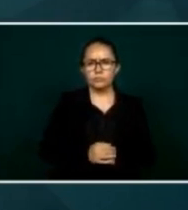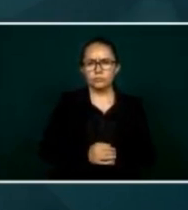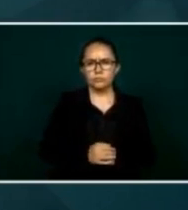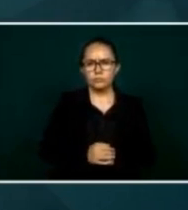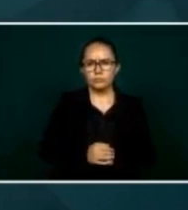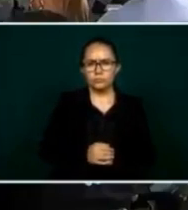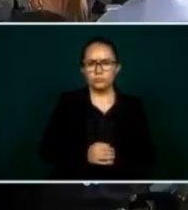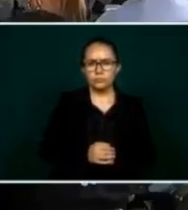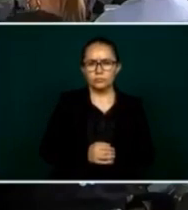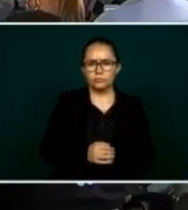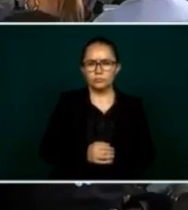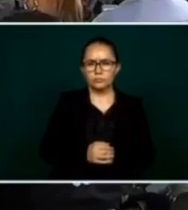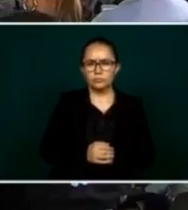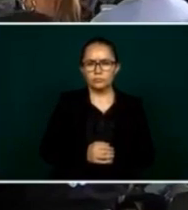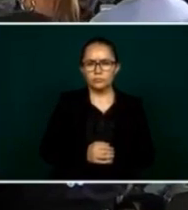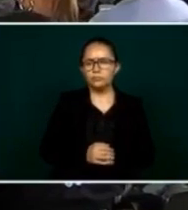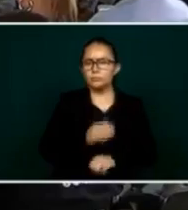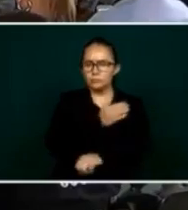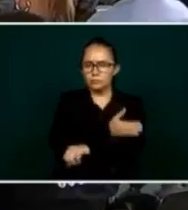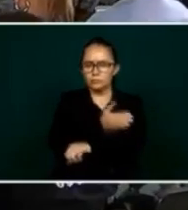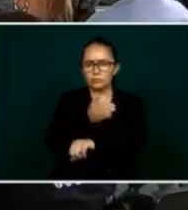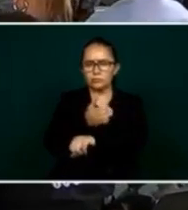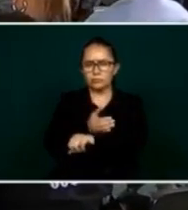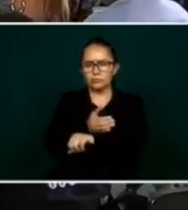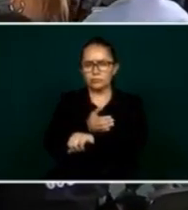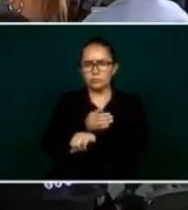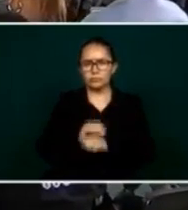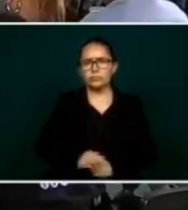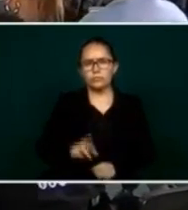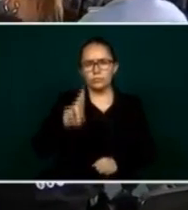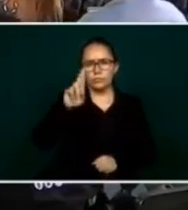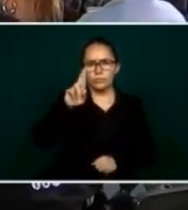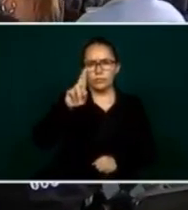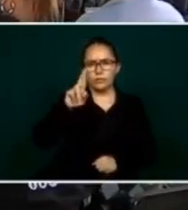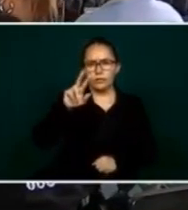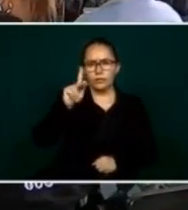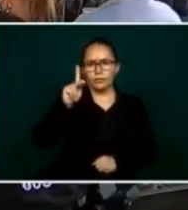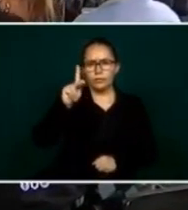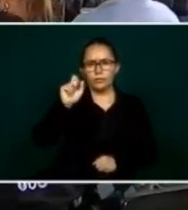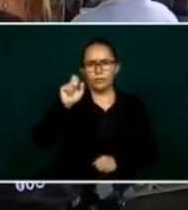And the Secretary of Government that is accompanying us,